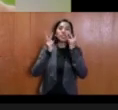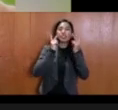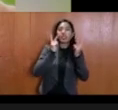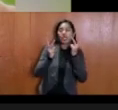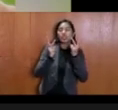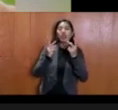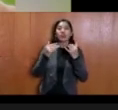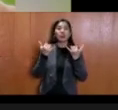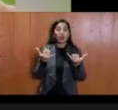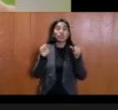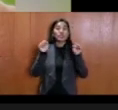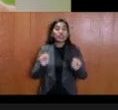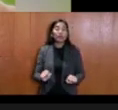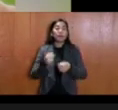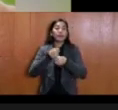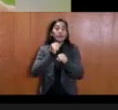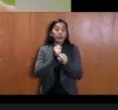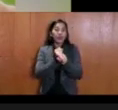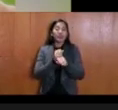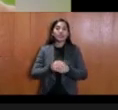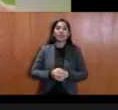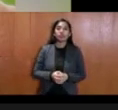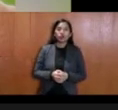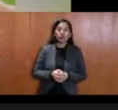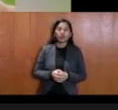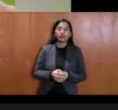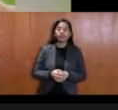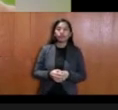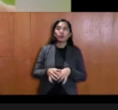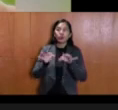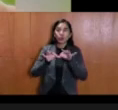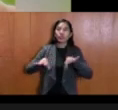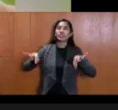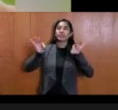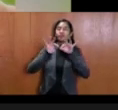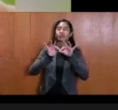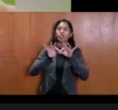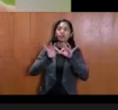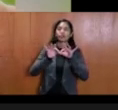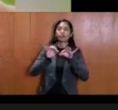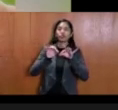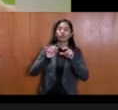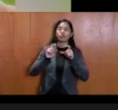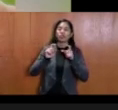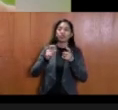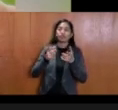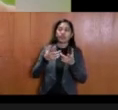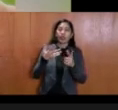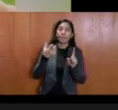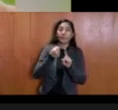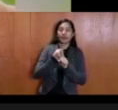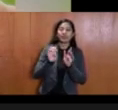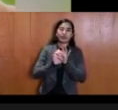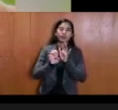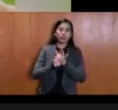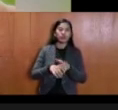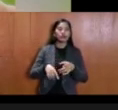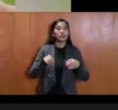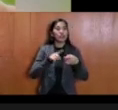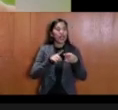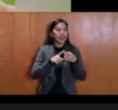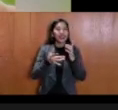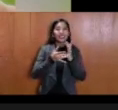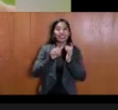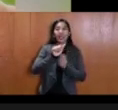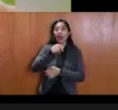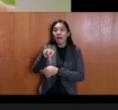very a significant impact there through all these smart and digital applications.